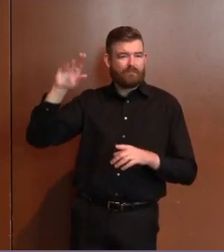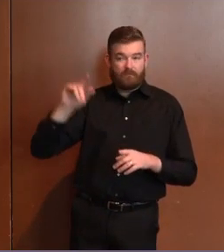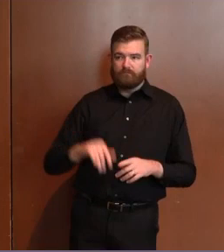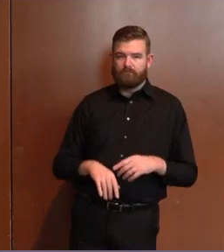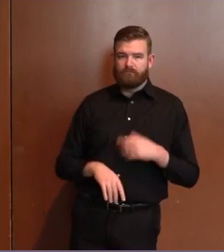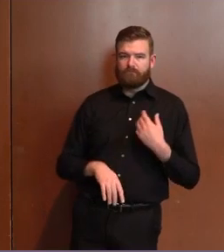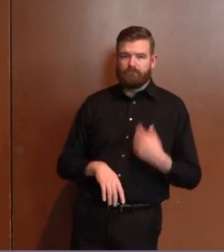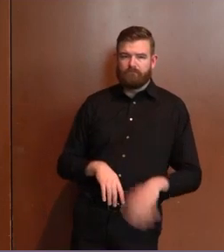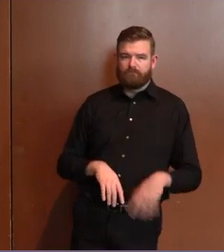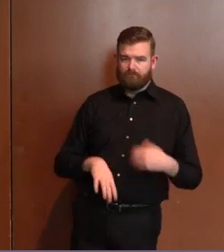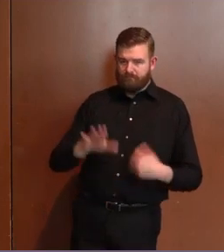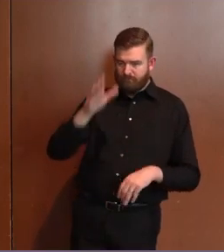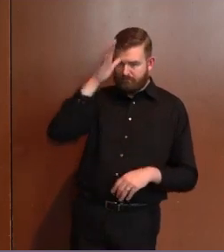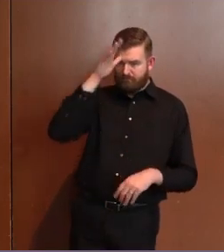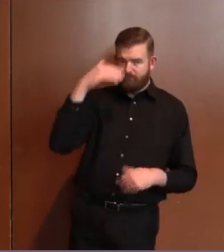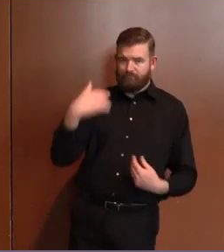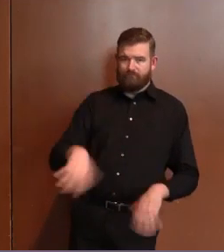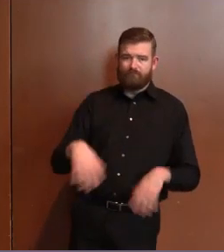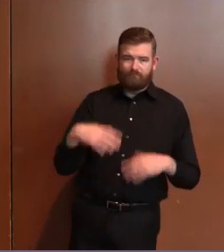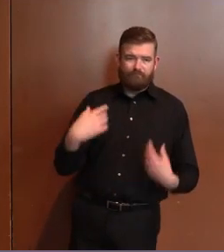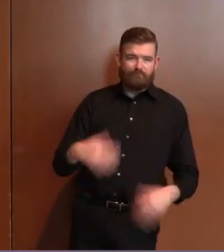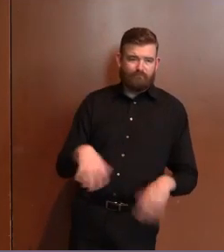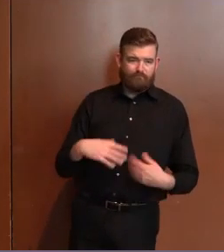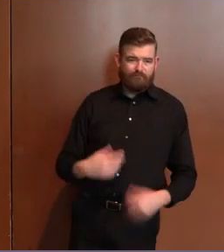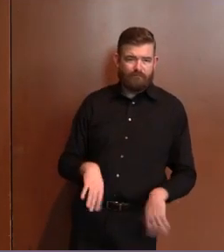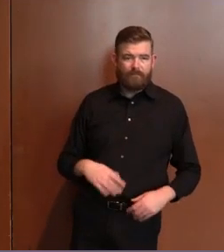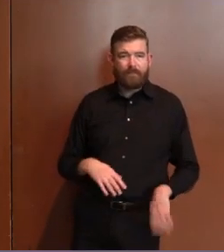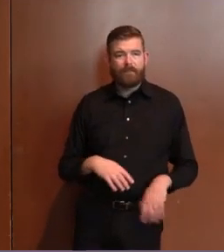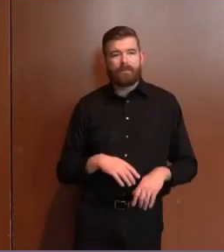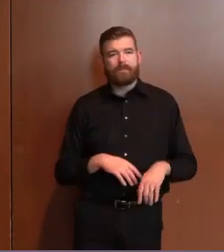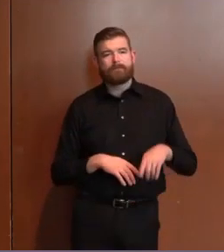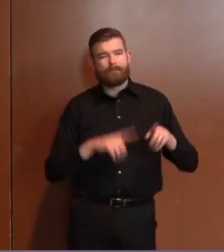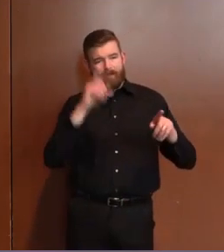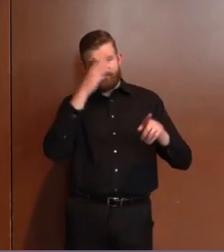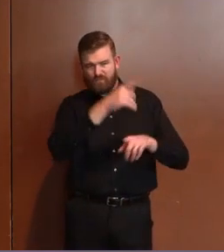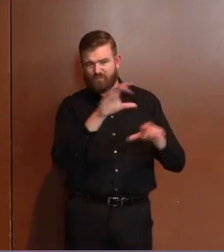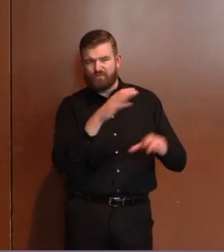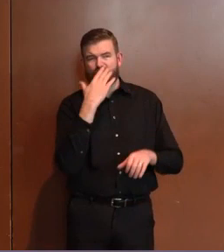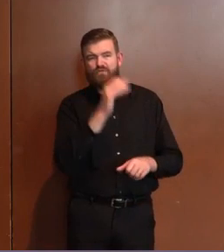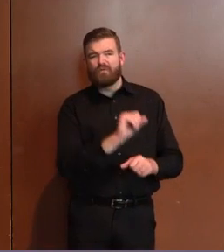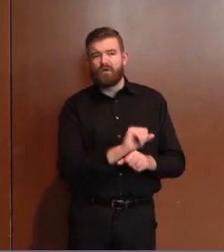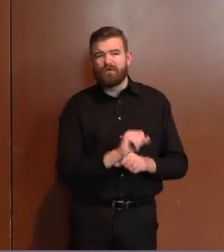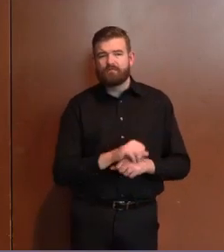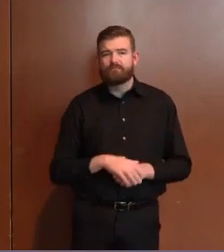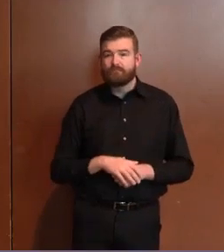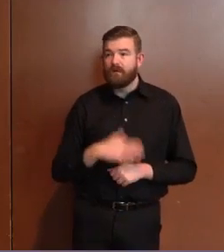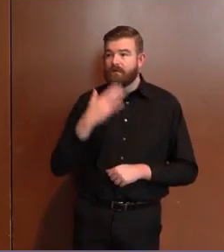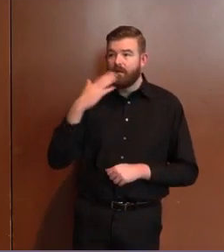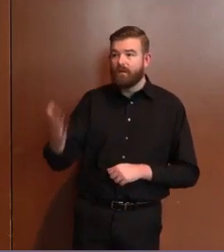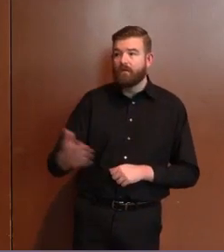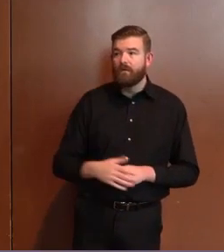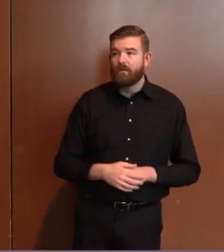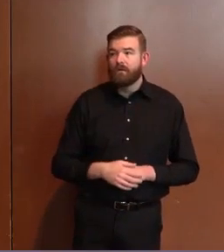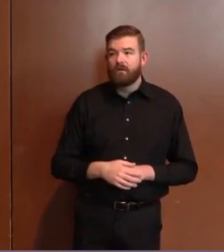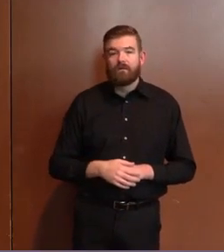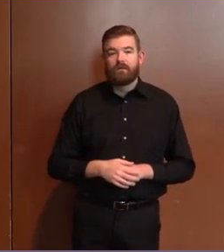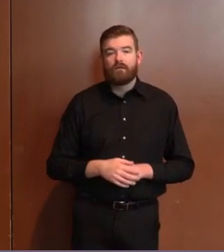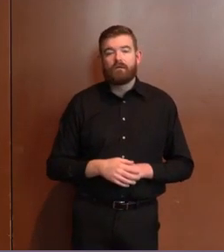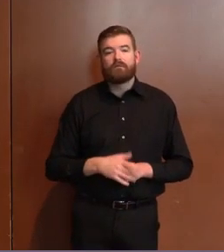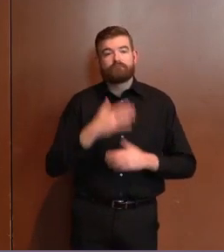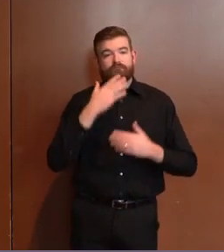them both. Yes, sir. You're doing a great job, sir. Thank you, sir. Everybody, thank you. I want to thank the Commissioner of the Department of Health, again, the woman who needs